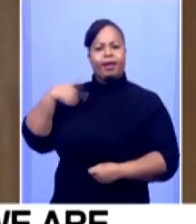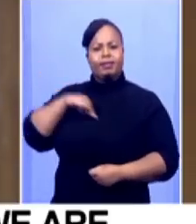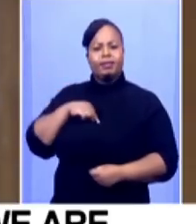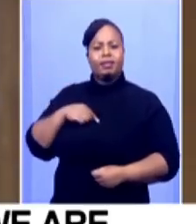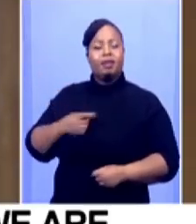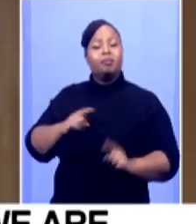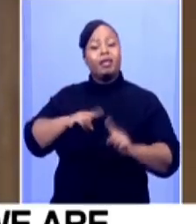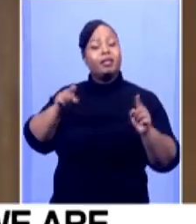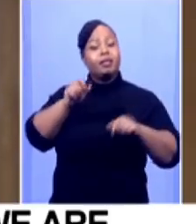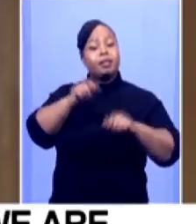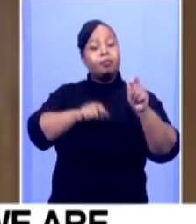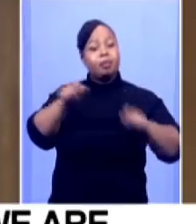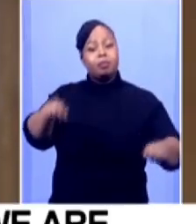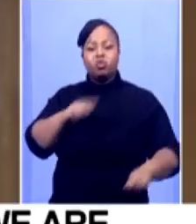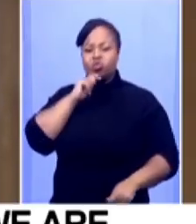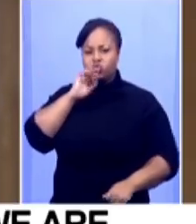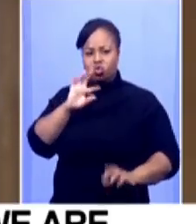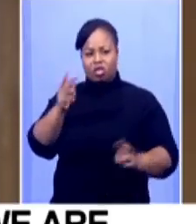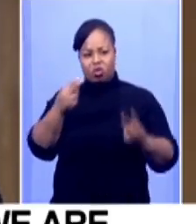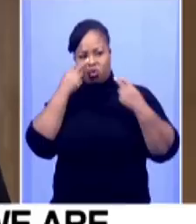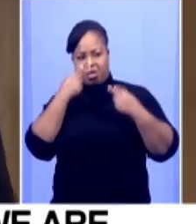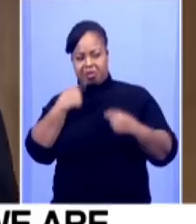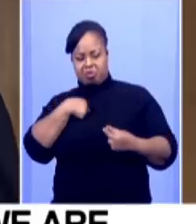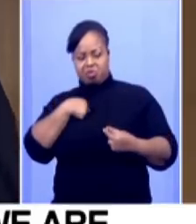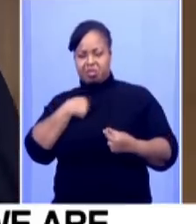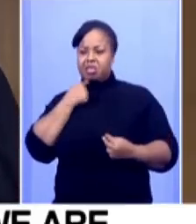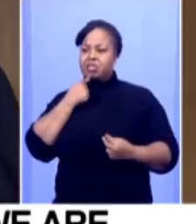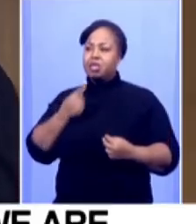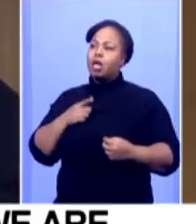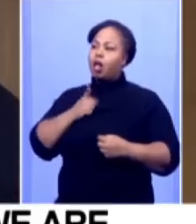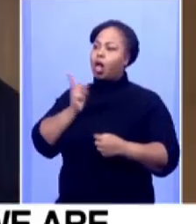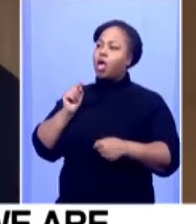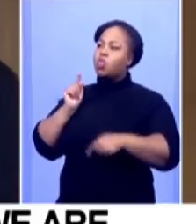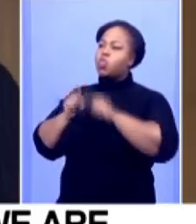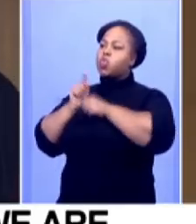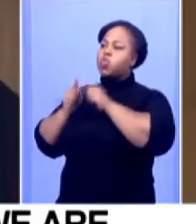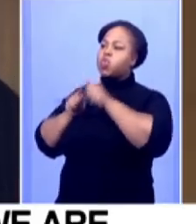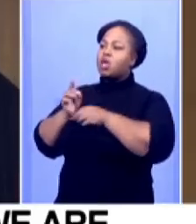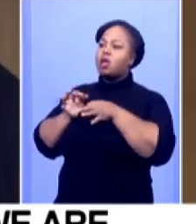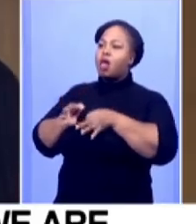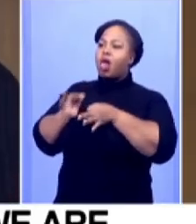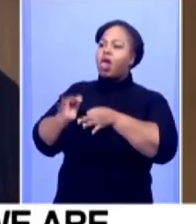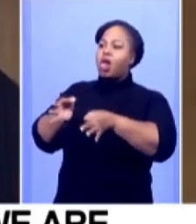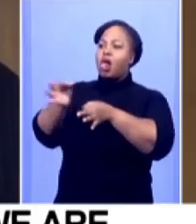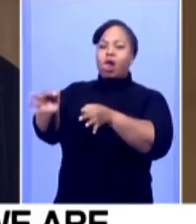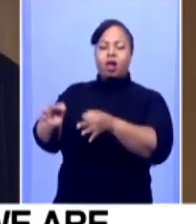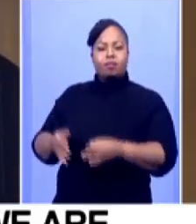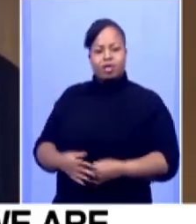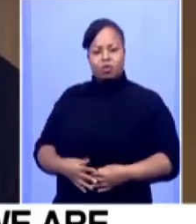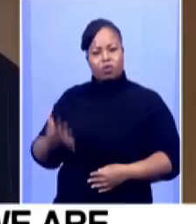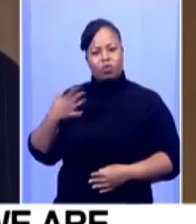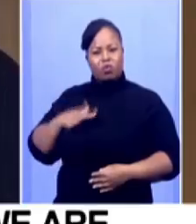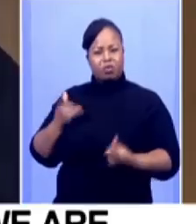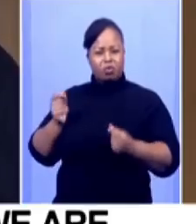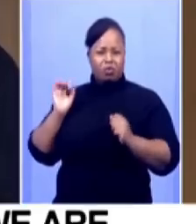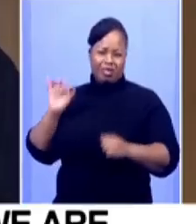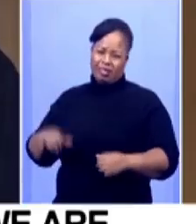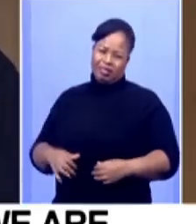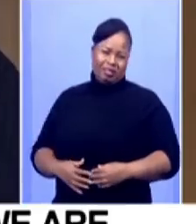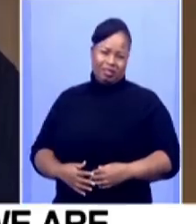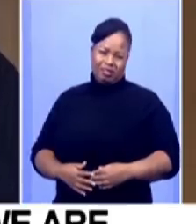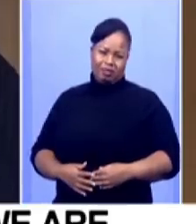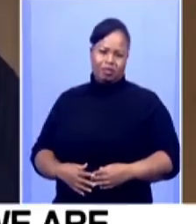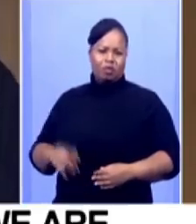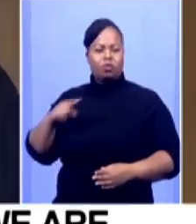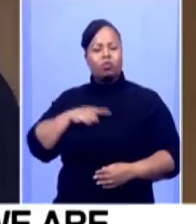there, they say the accused are postponing the case. We don't want to do this. We have